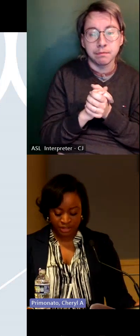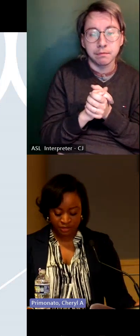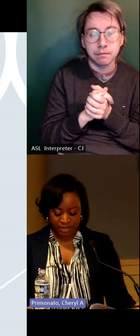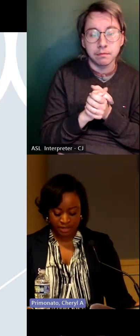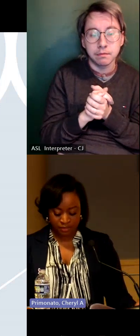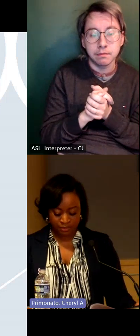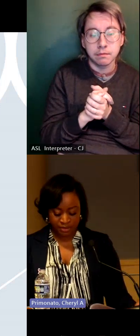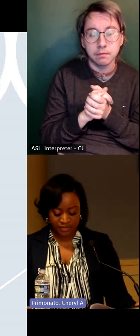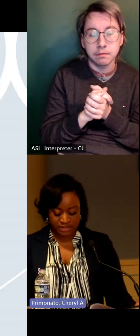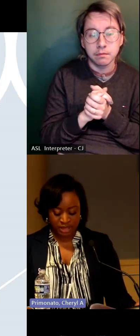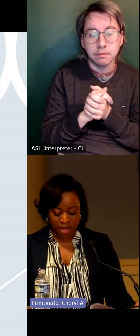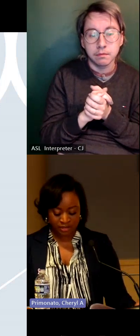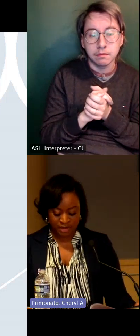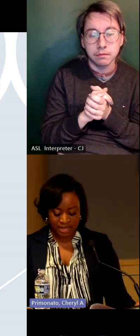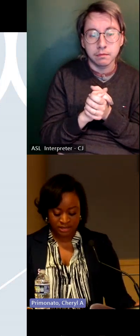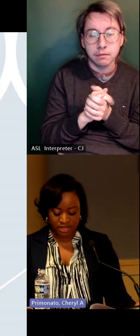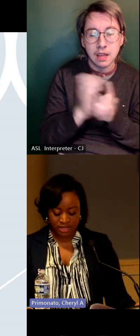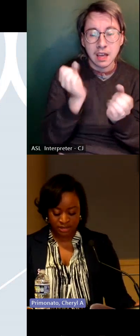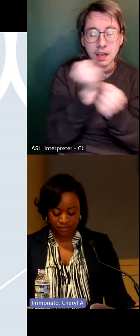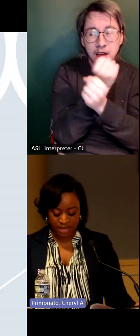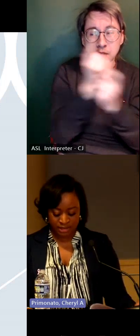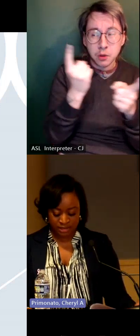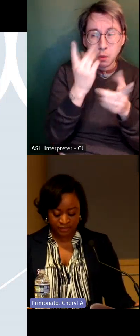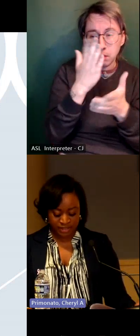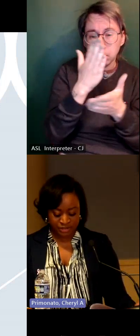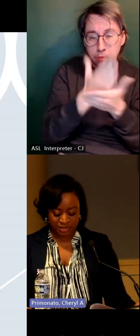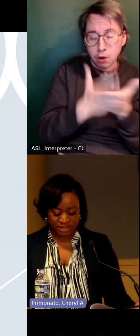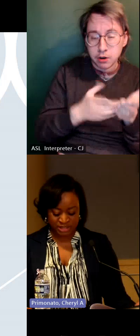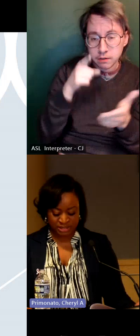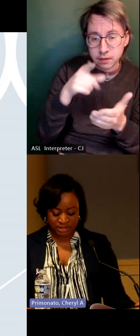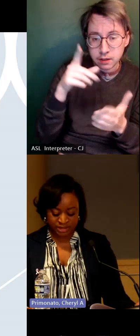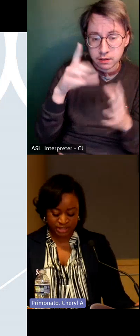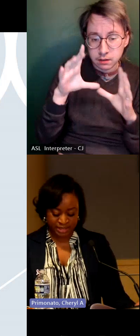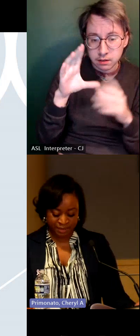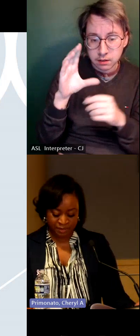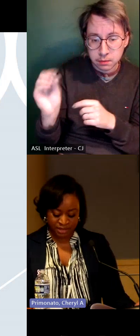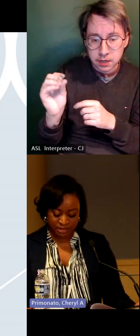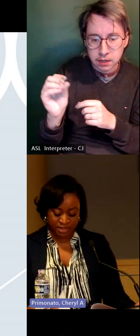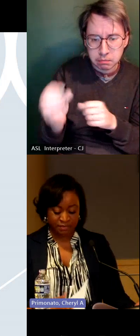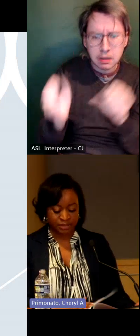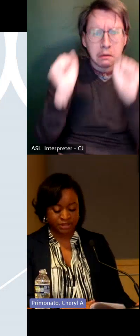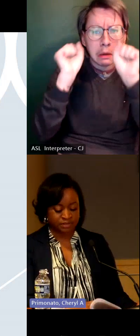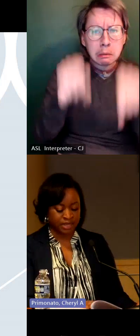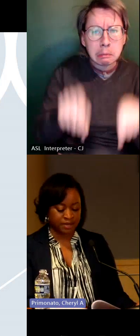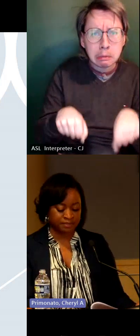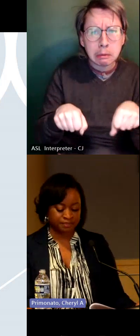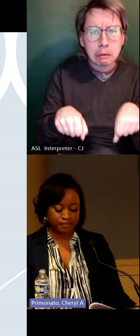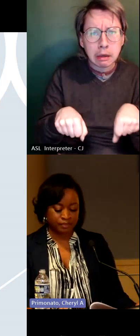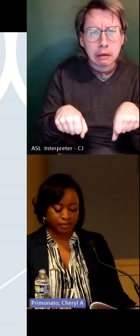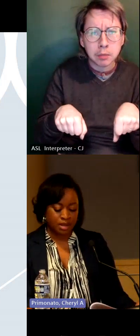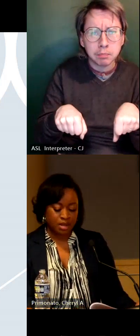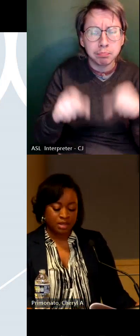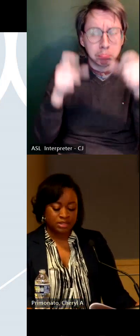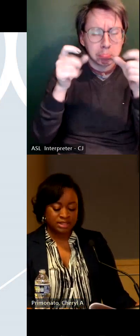of the pension committee were previously authorized to execute and deliver instruments necessary to implement the money purchase